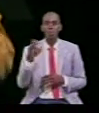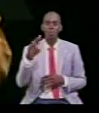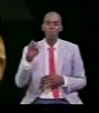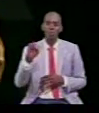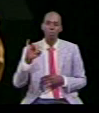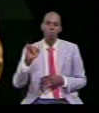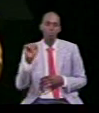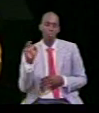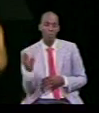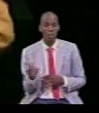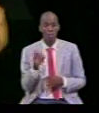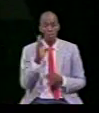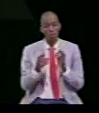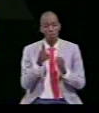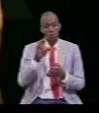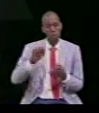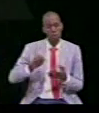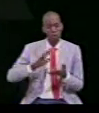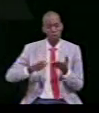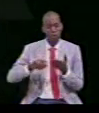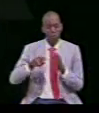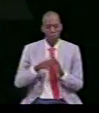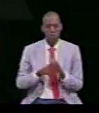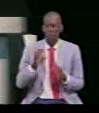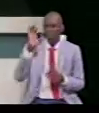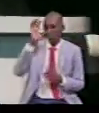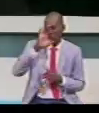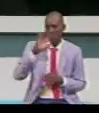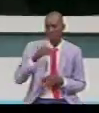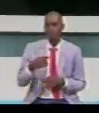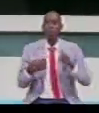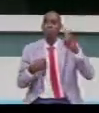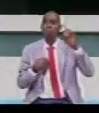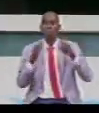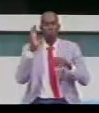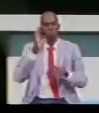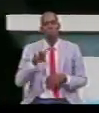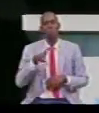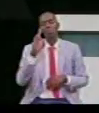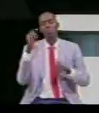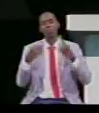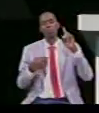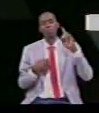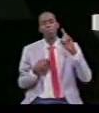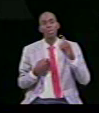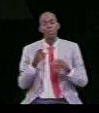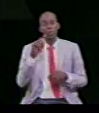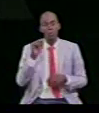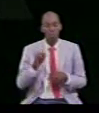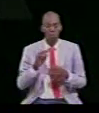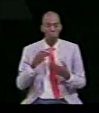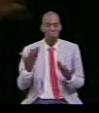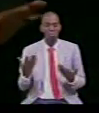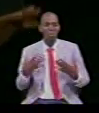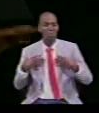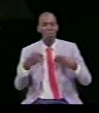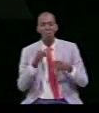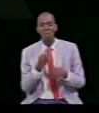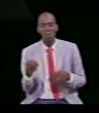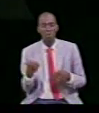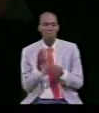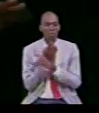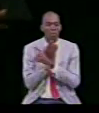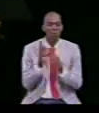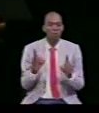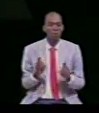seek me and find me. If you need healing, you shall seek me and find me. If you need